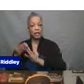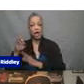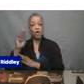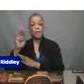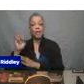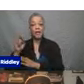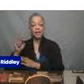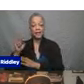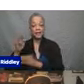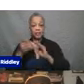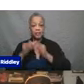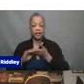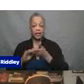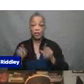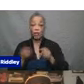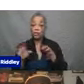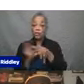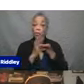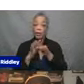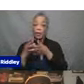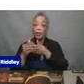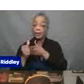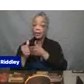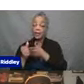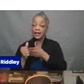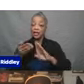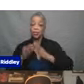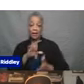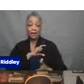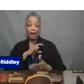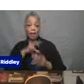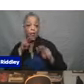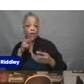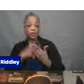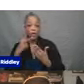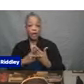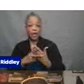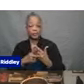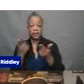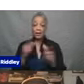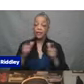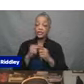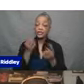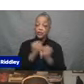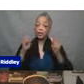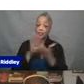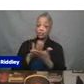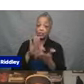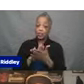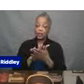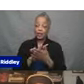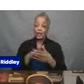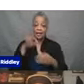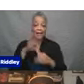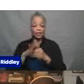In addition, has coordinated and led community cop watch programs, liberation freedom schools for youth, electoral